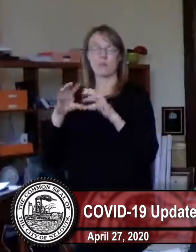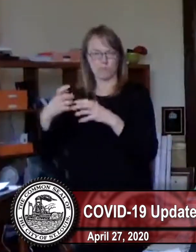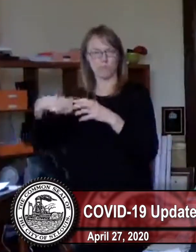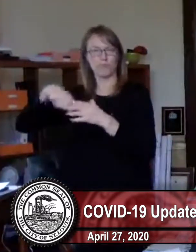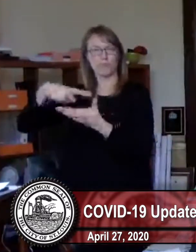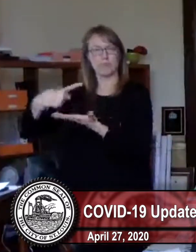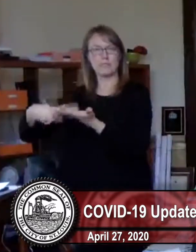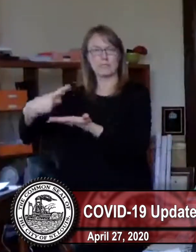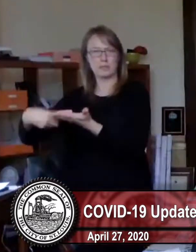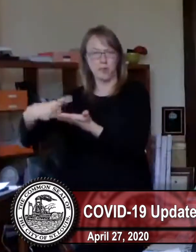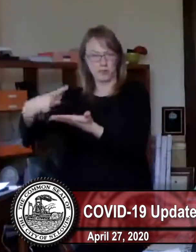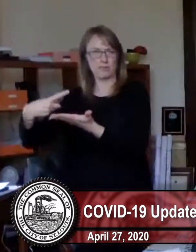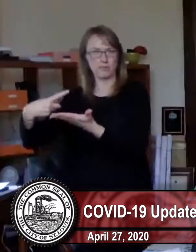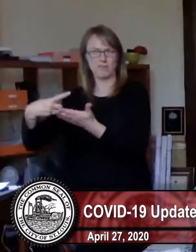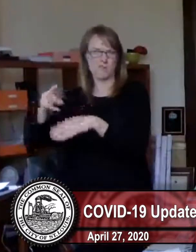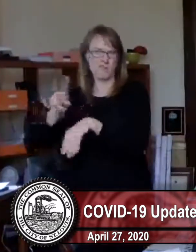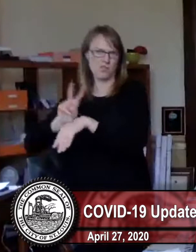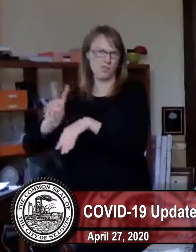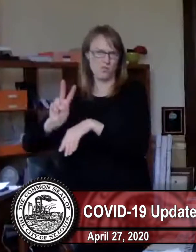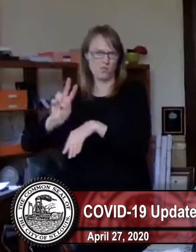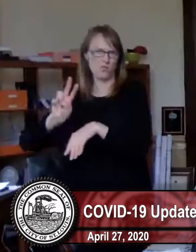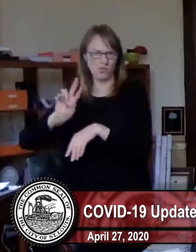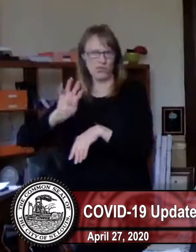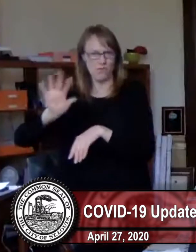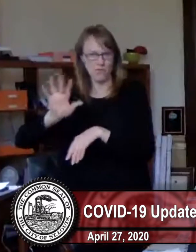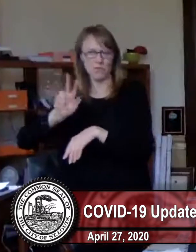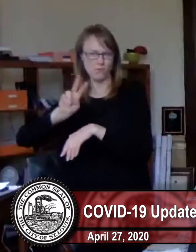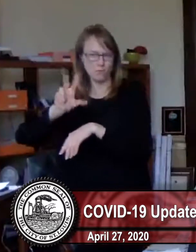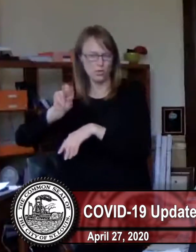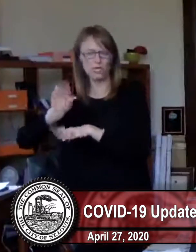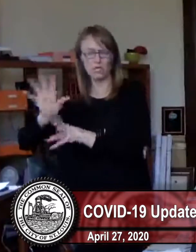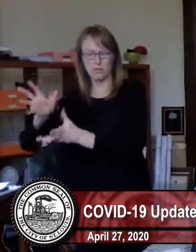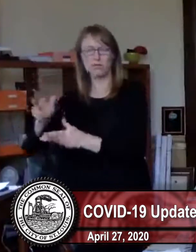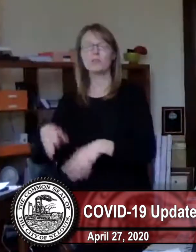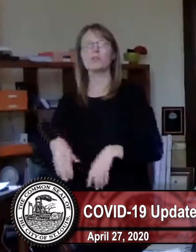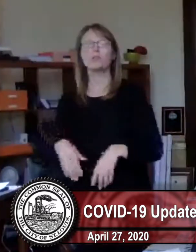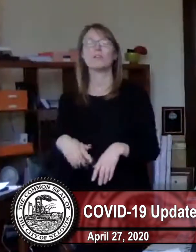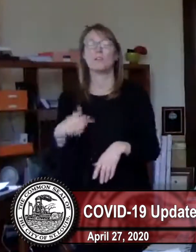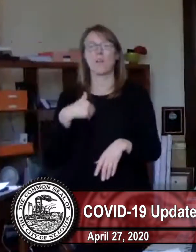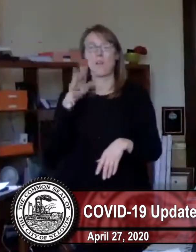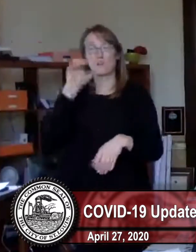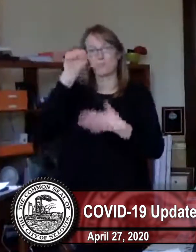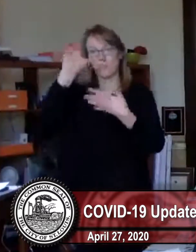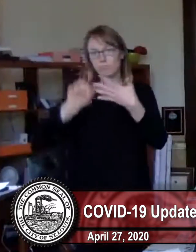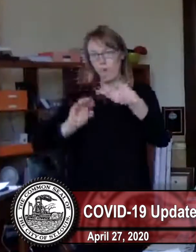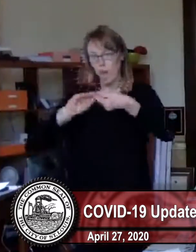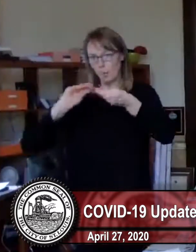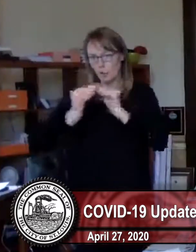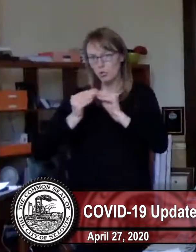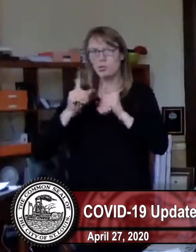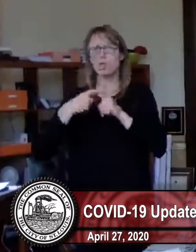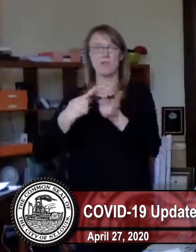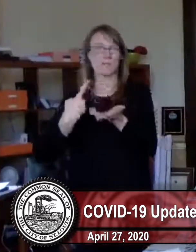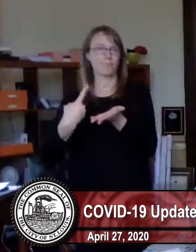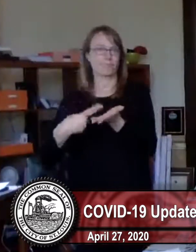cases, and then we'll just go directly to your questions. In the city of St. Louis, confirmed